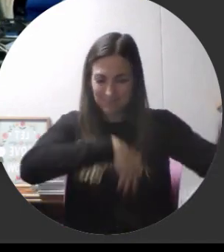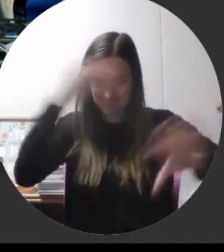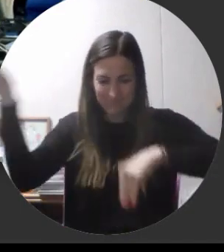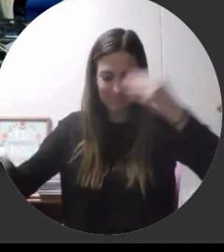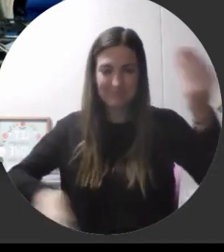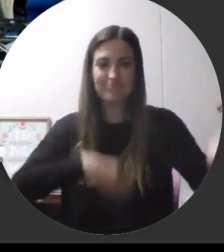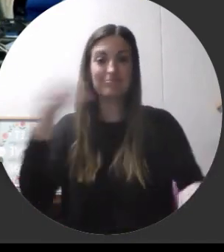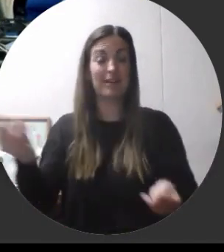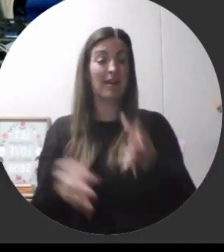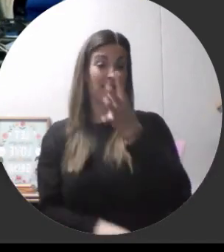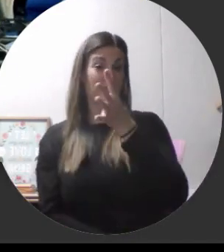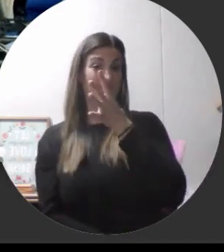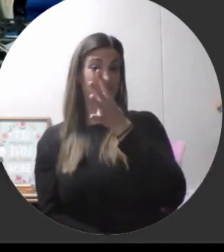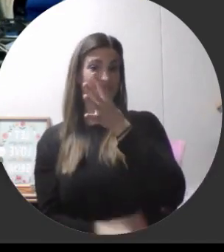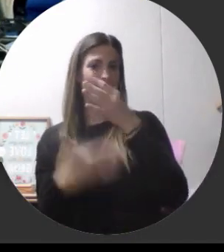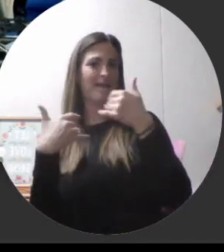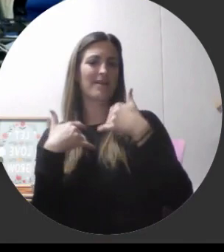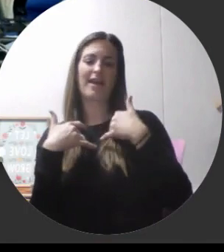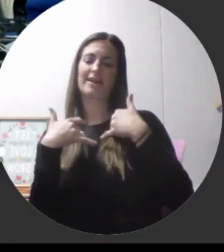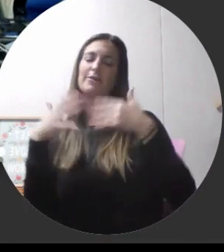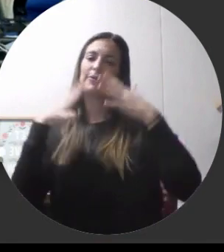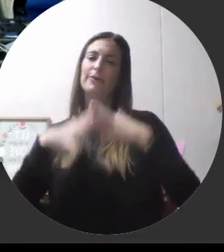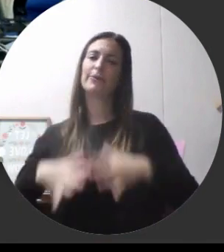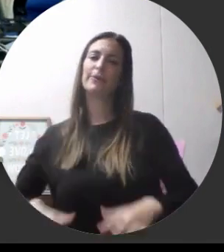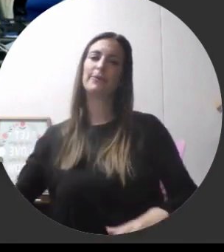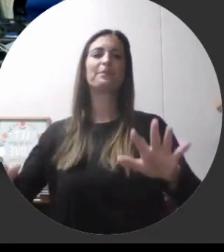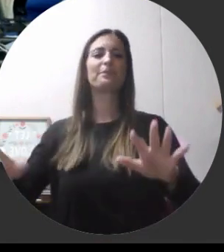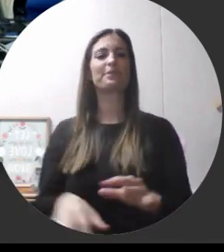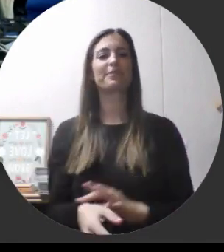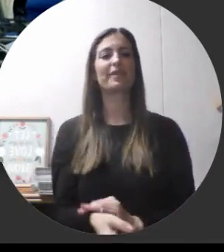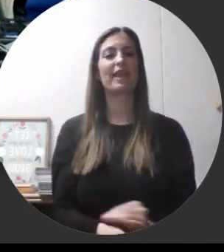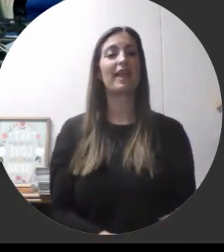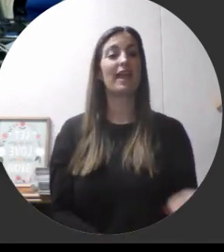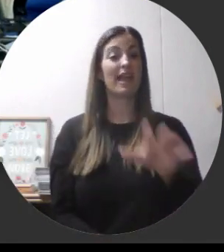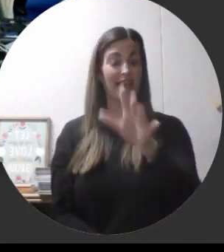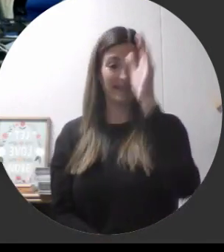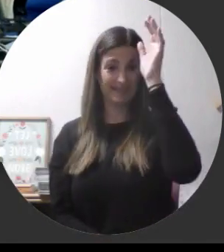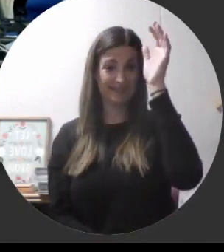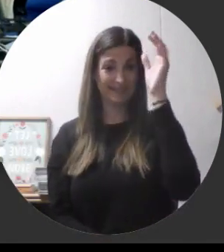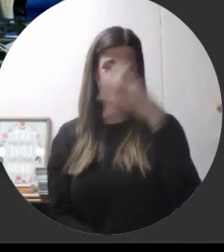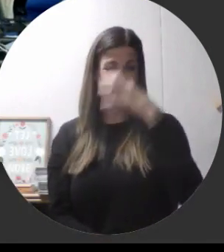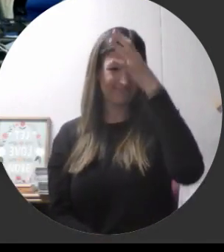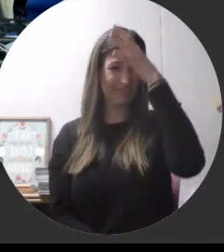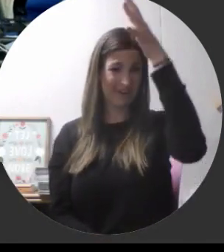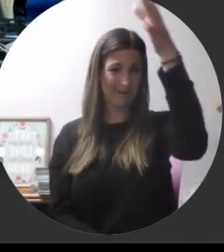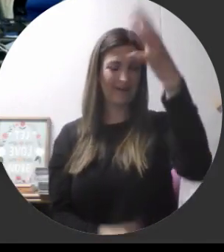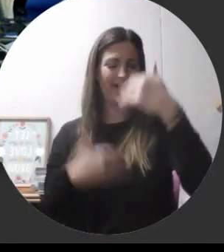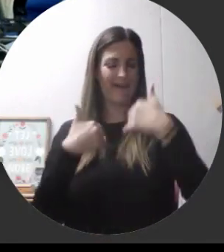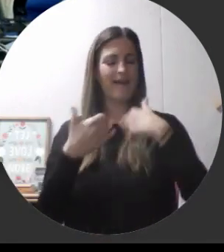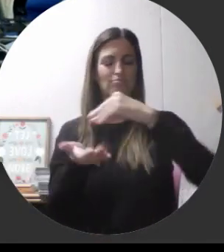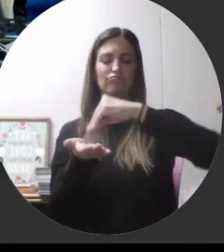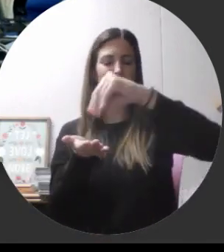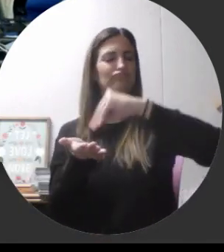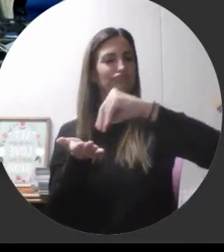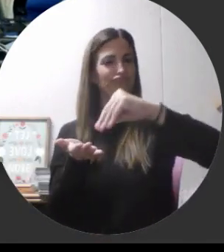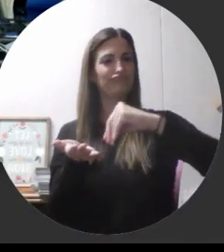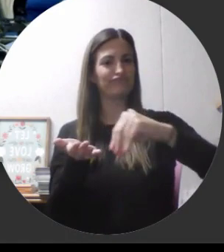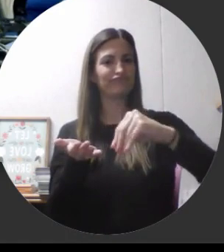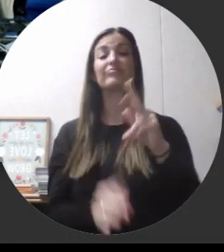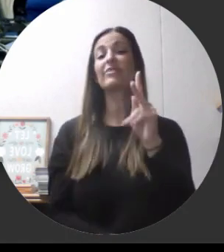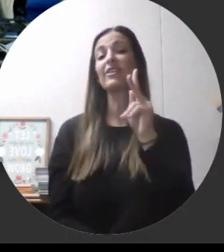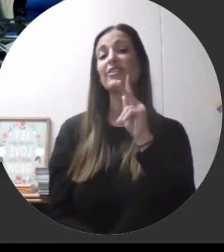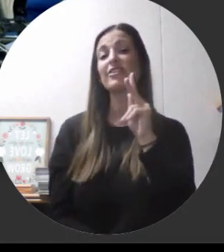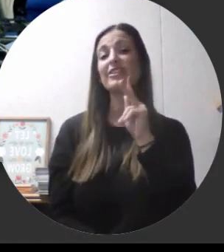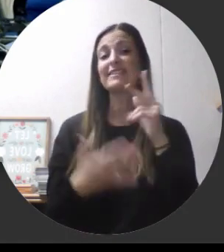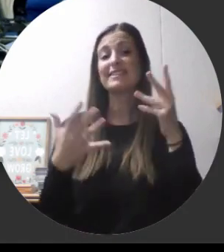there was a length of beautiful silk. For Grumble, a packet of strange foreign seeds to plant in the garden. For Kirsty, a necklace made